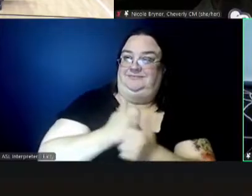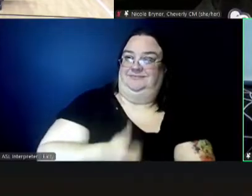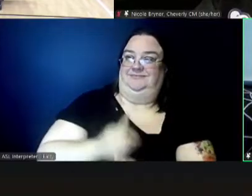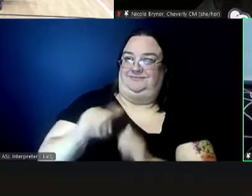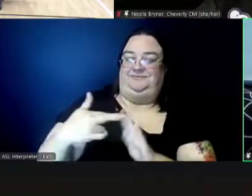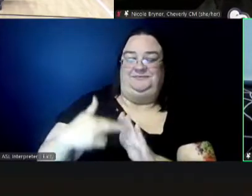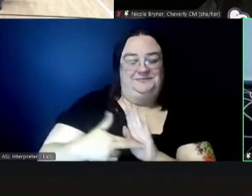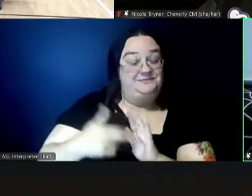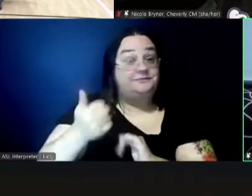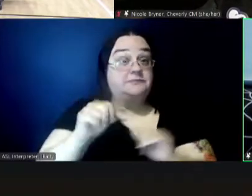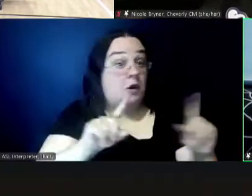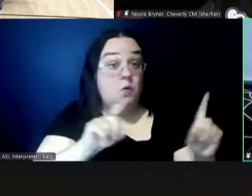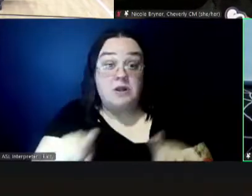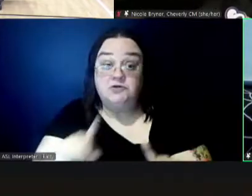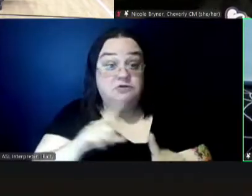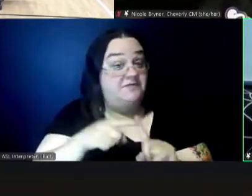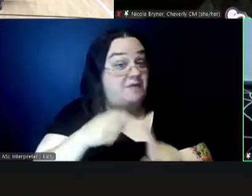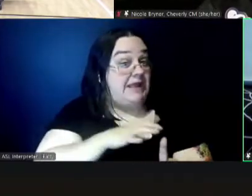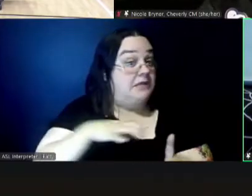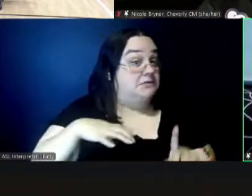questions, council?